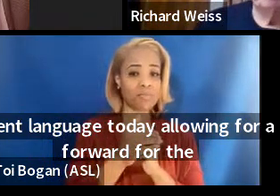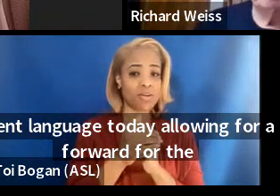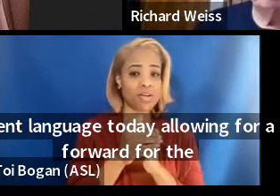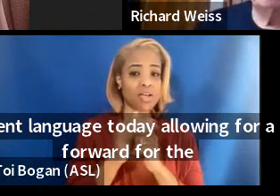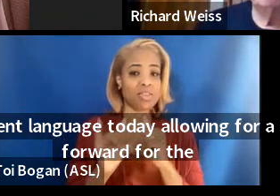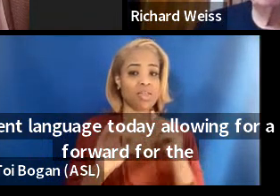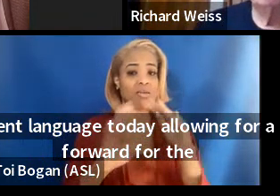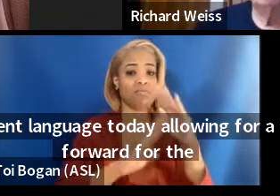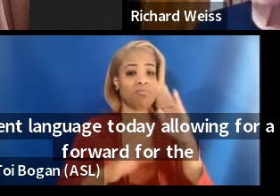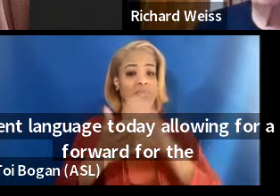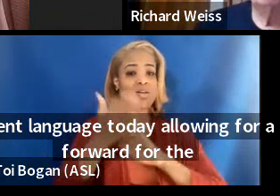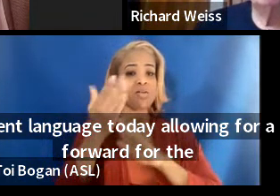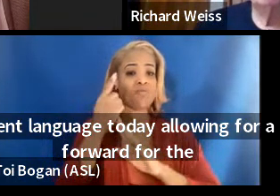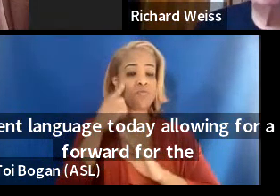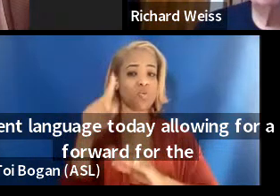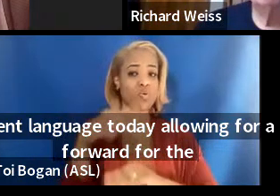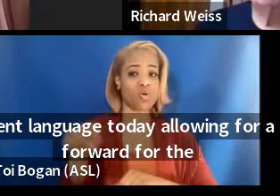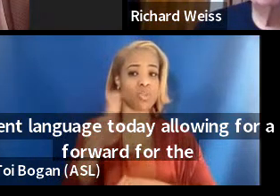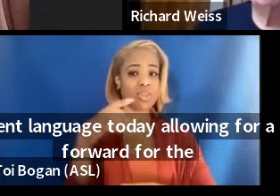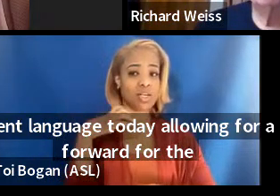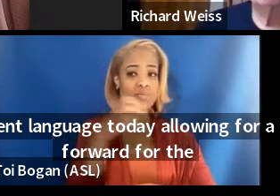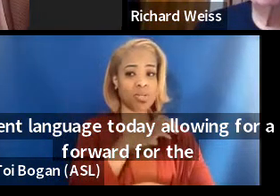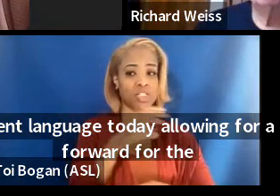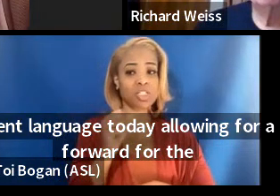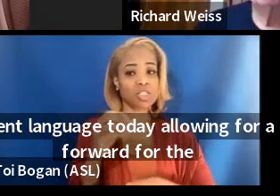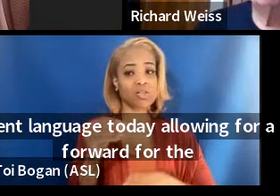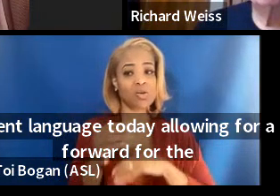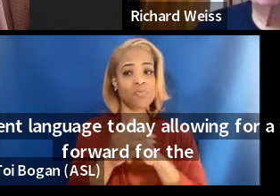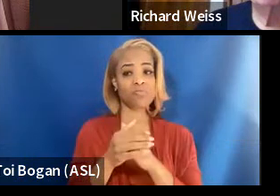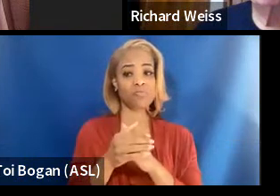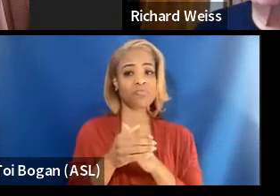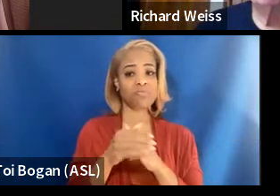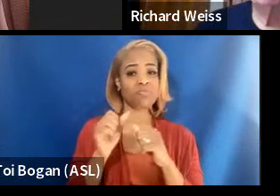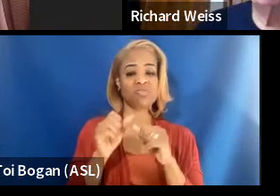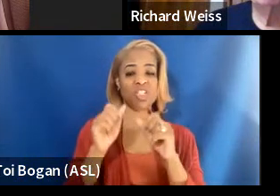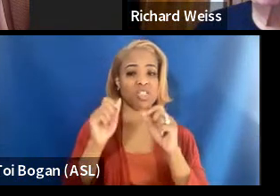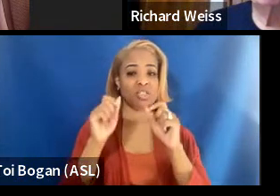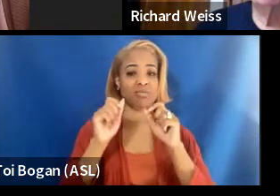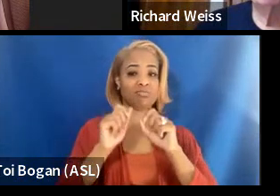operations for the commission. And so, you know, kind of put that out